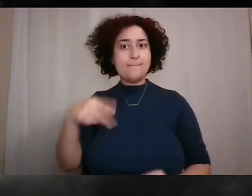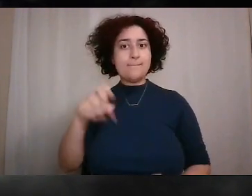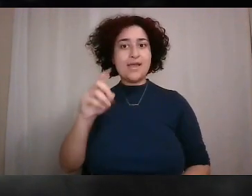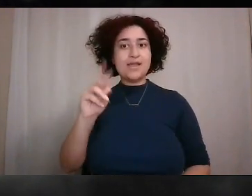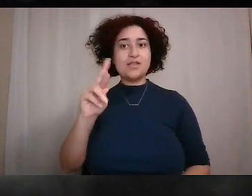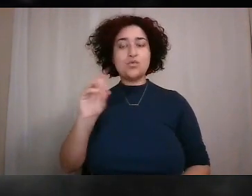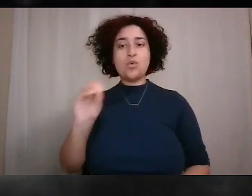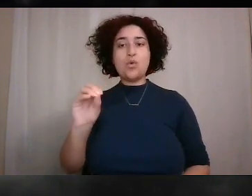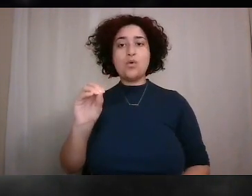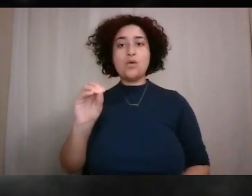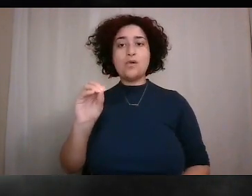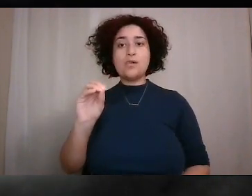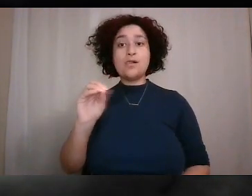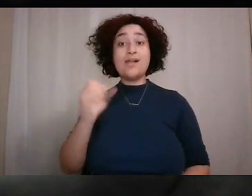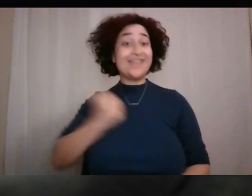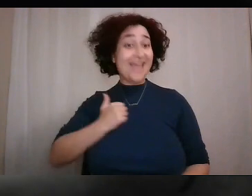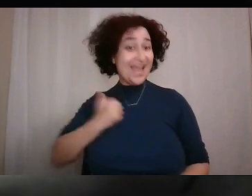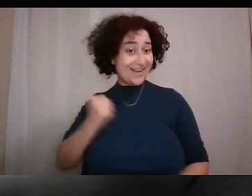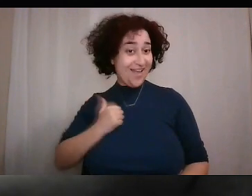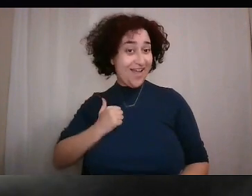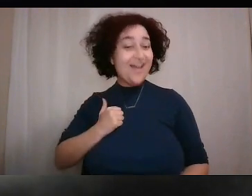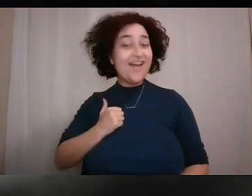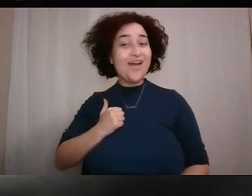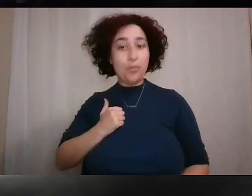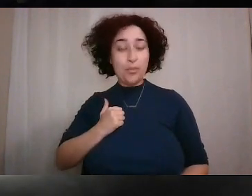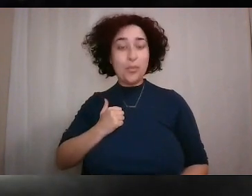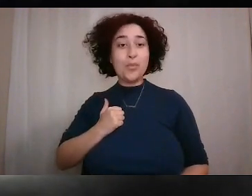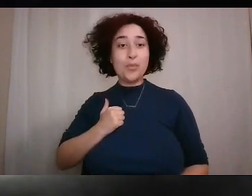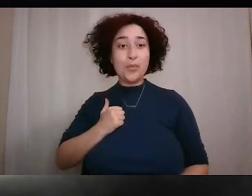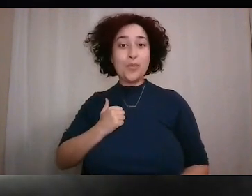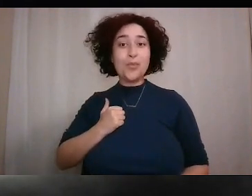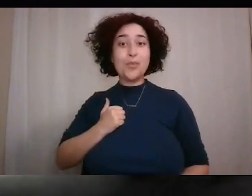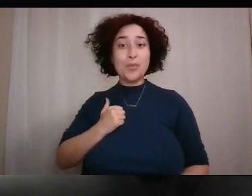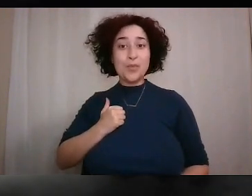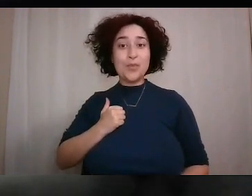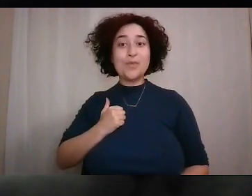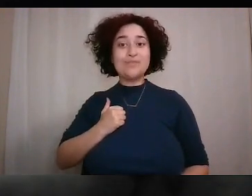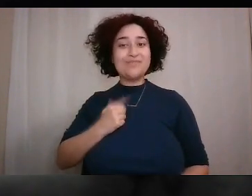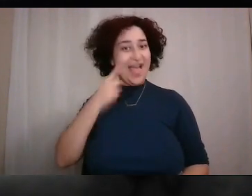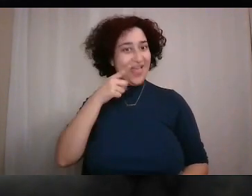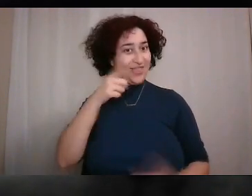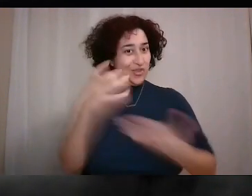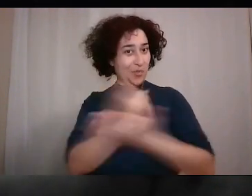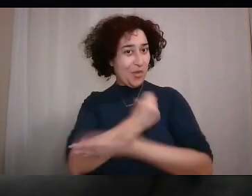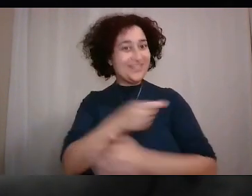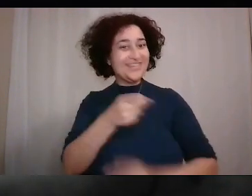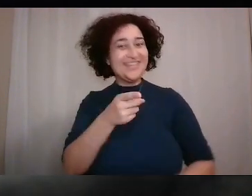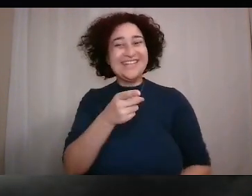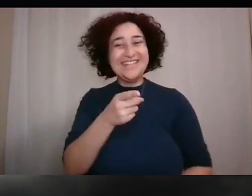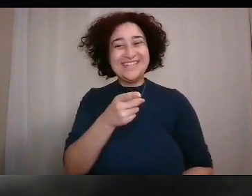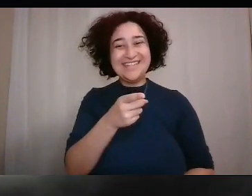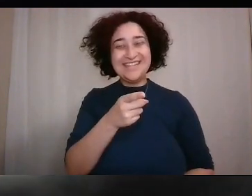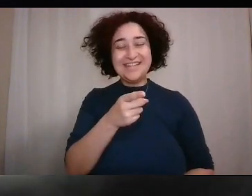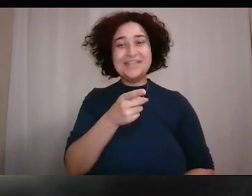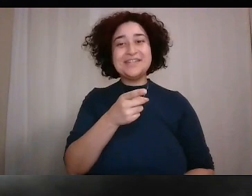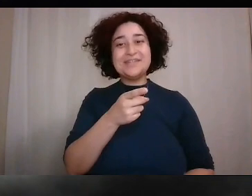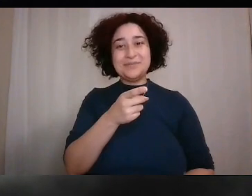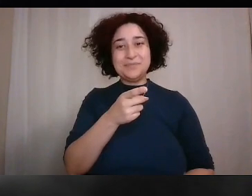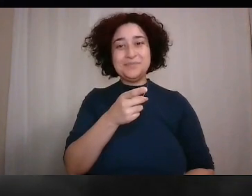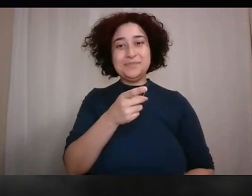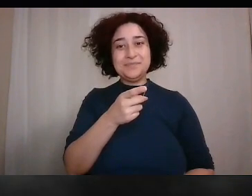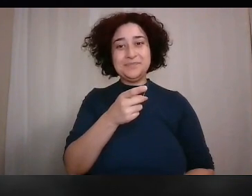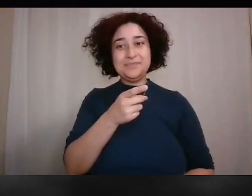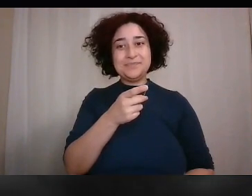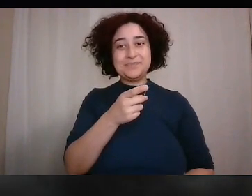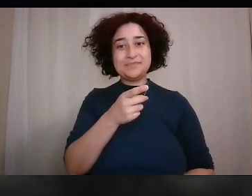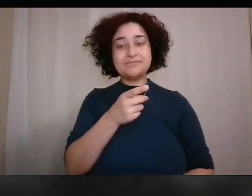There you go. I think you might have won. Okay. So, who's from Mexico